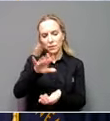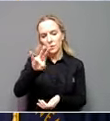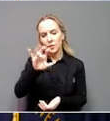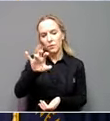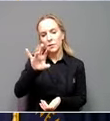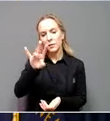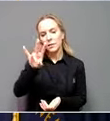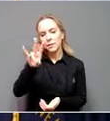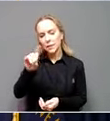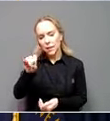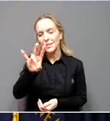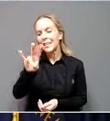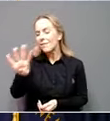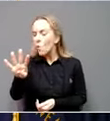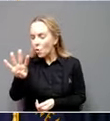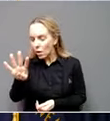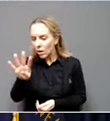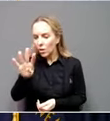32,774